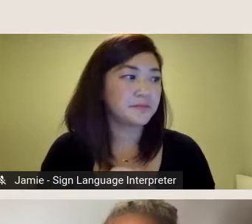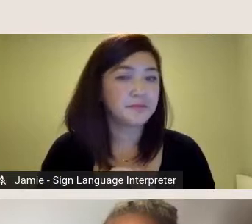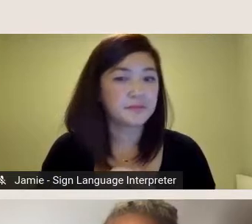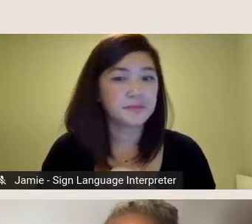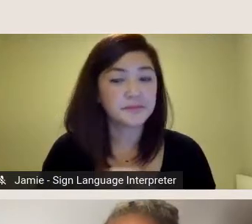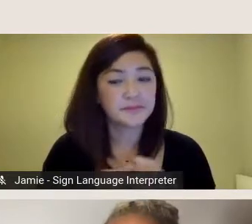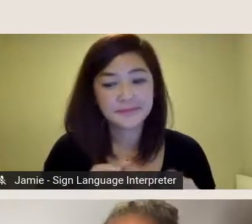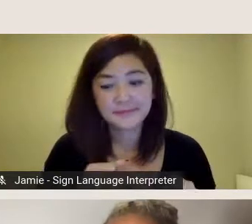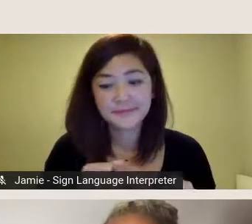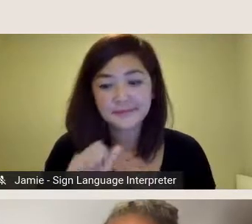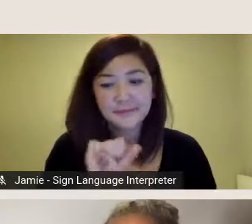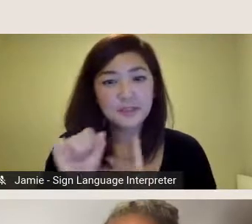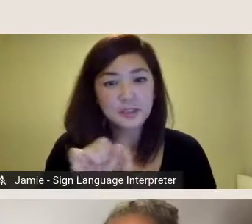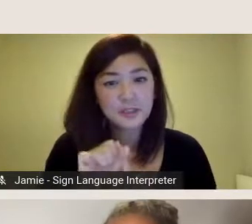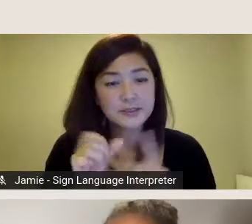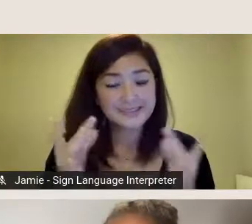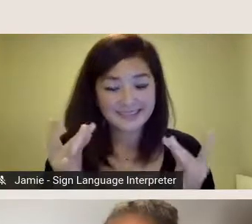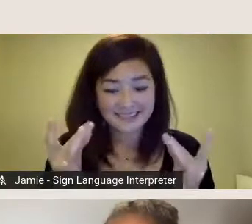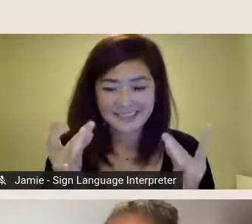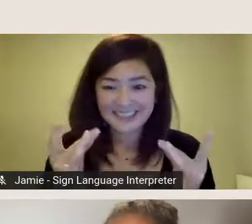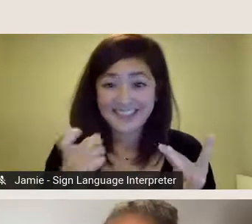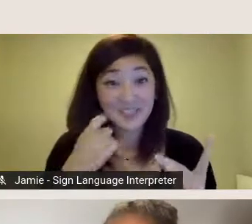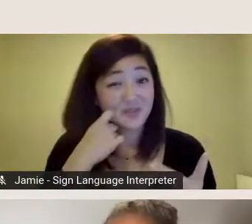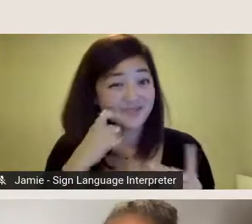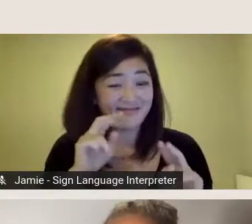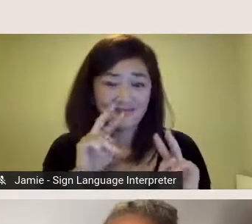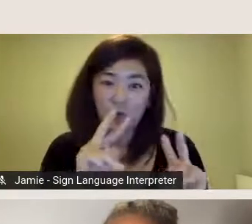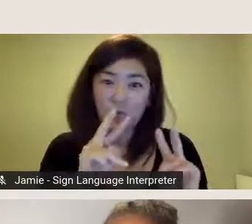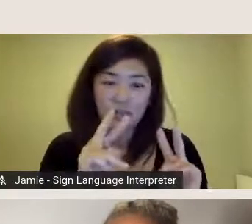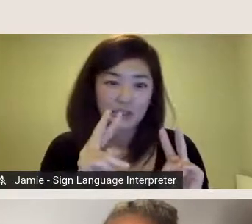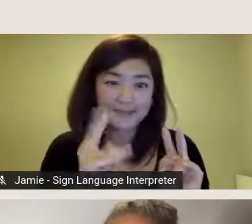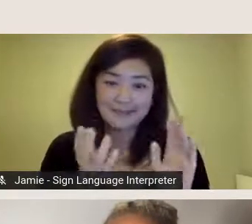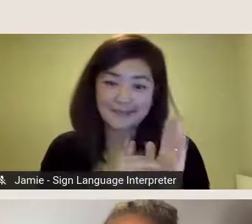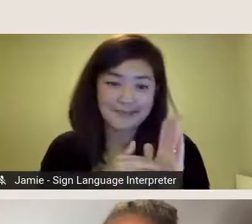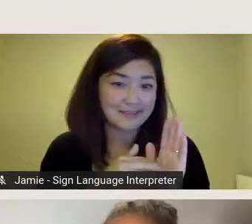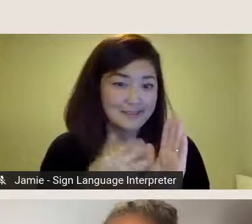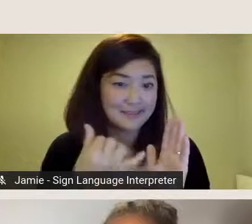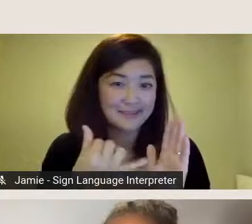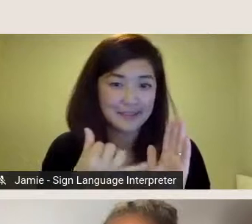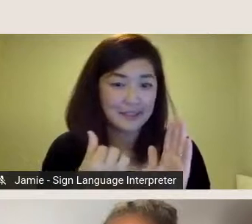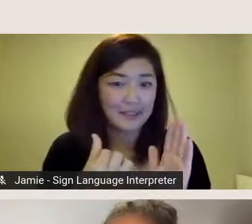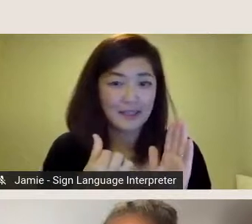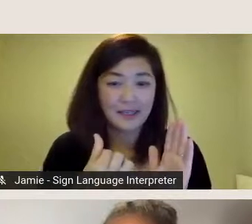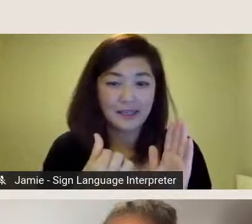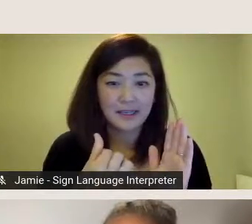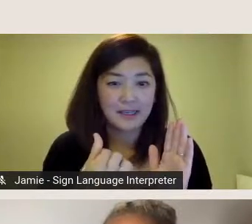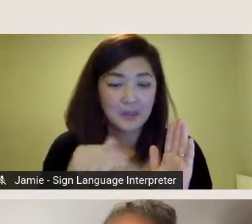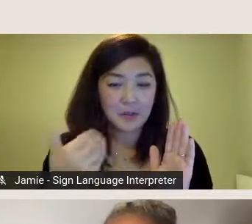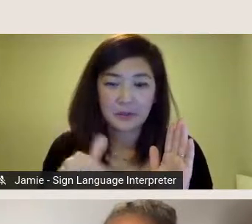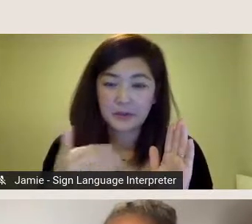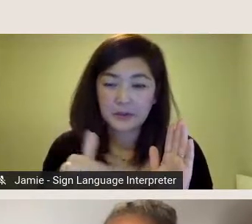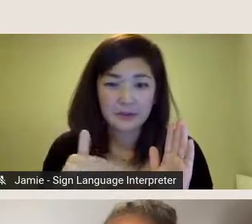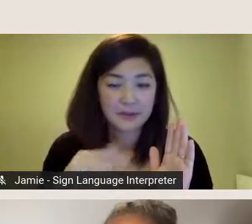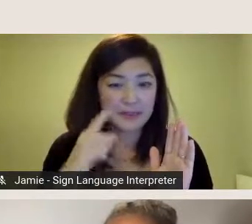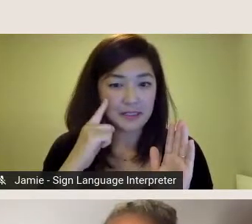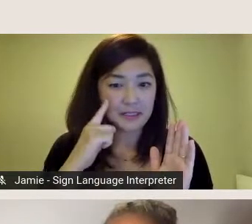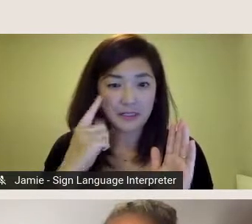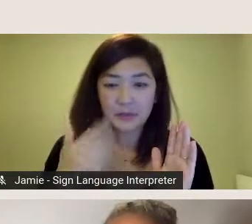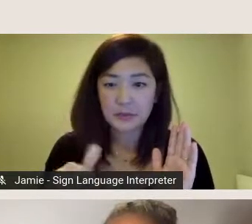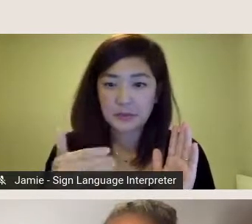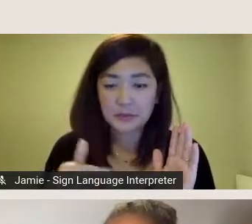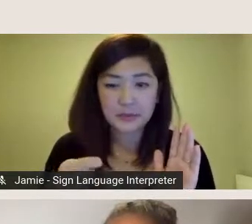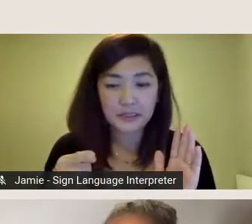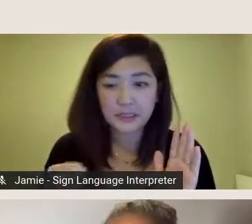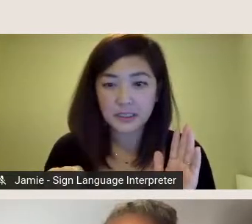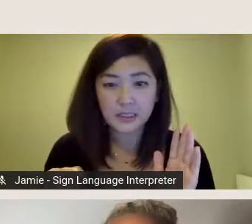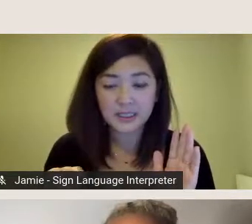like this. I just watched the film again today and realized just how contentious it was, and